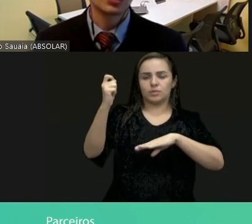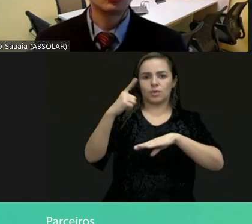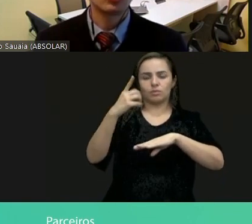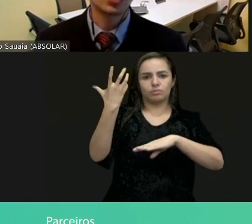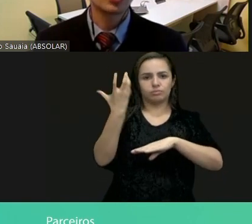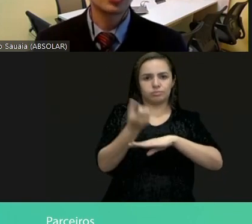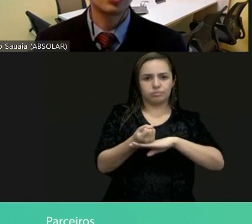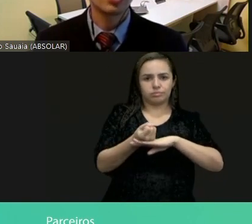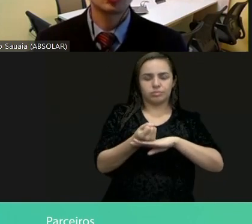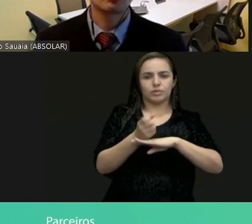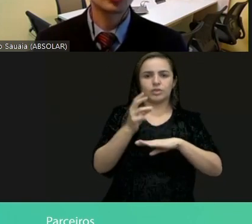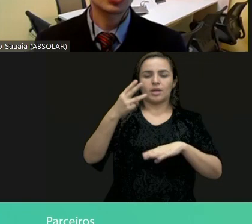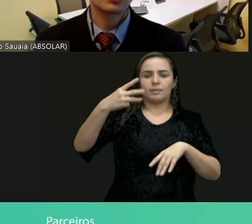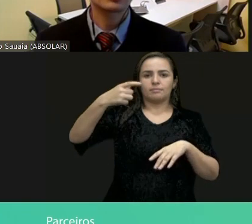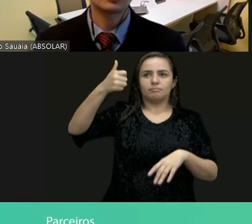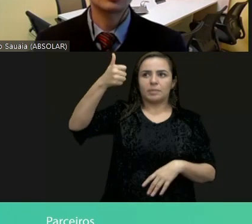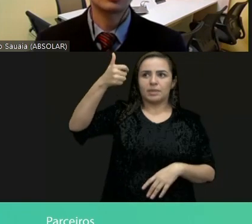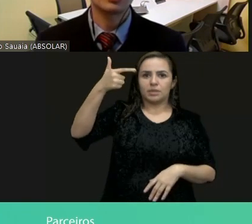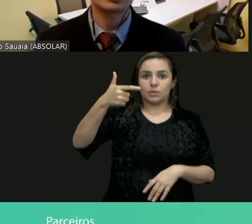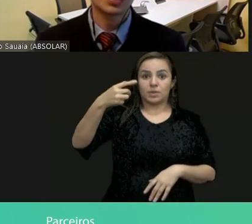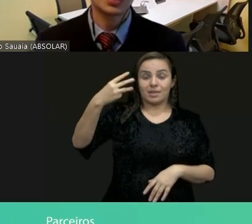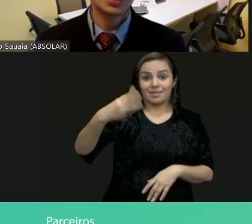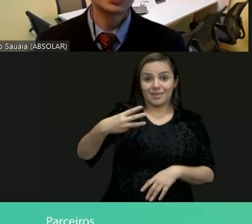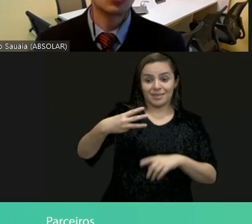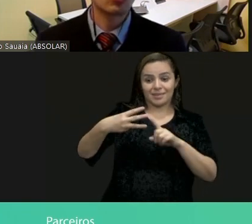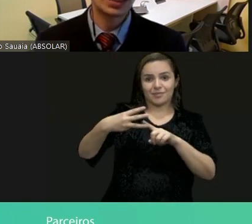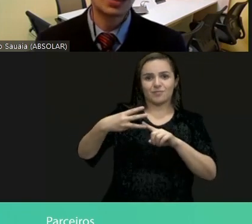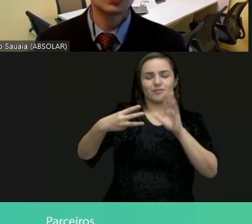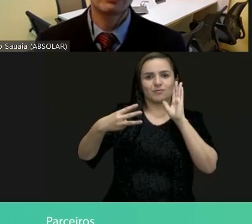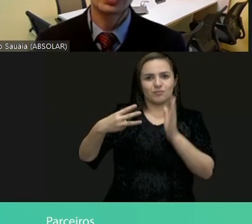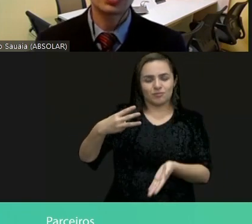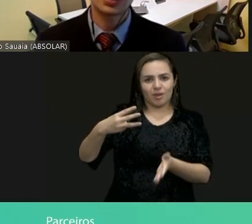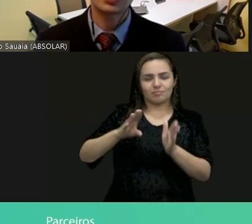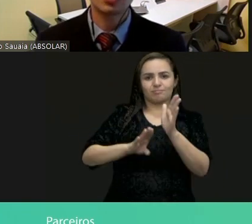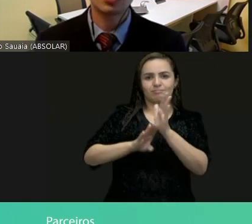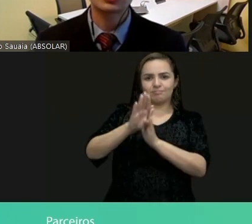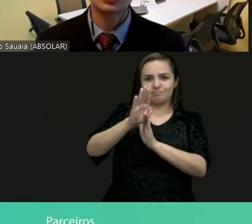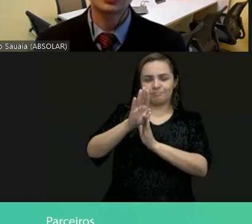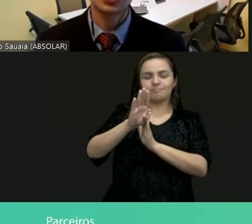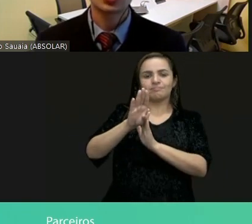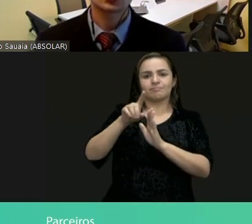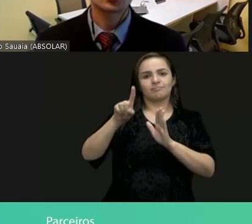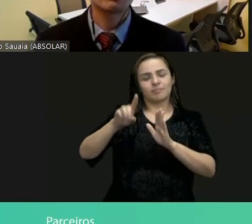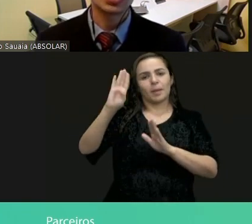And the third position that we already see, installed power,